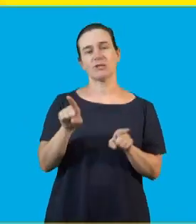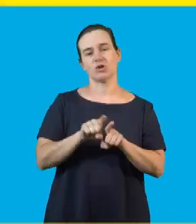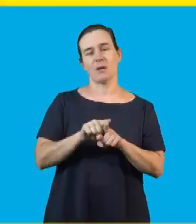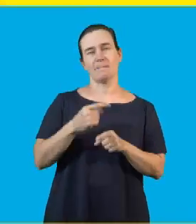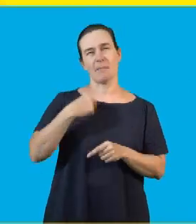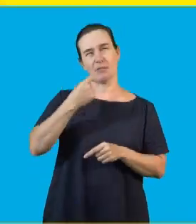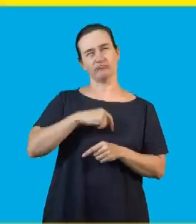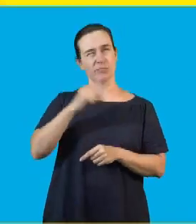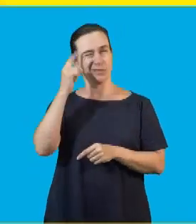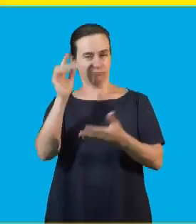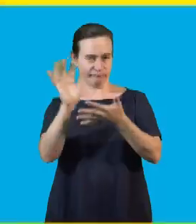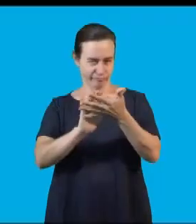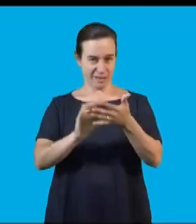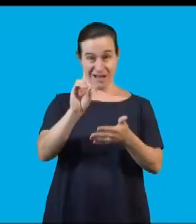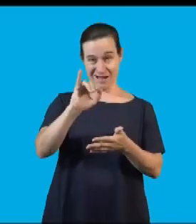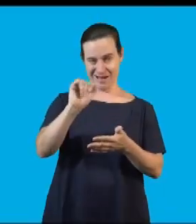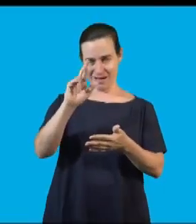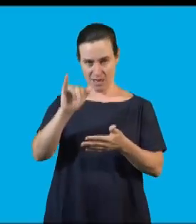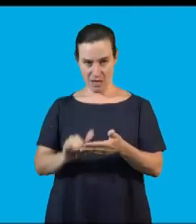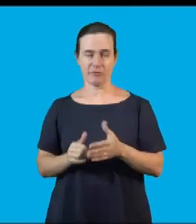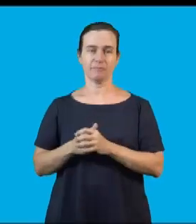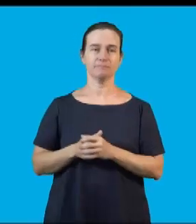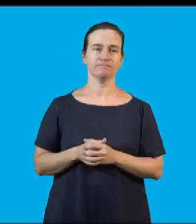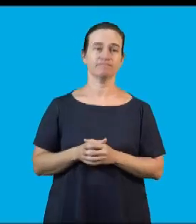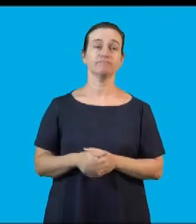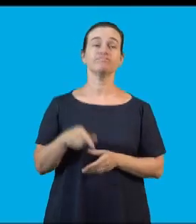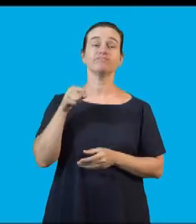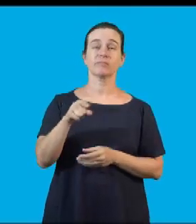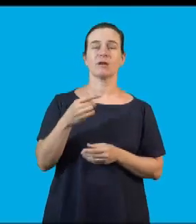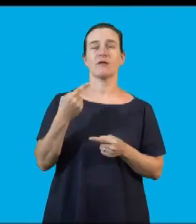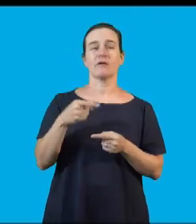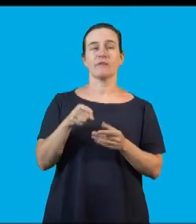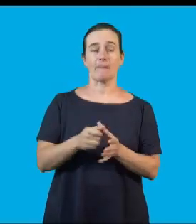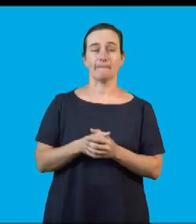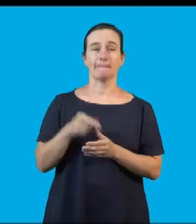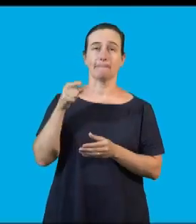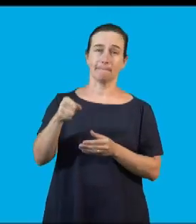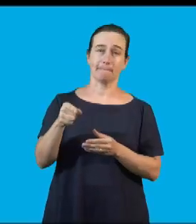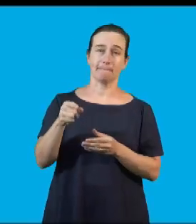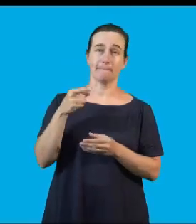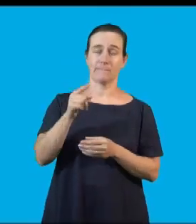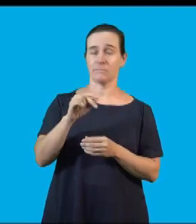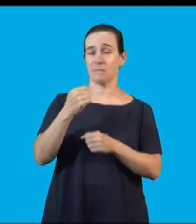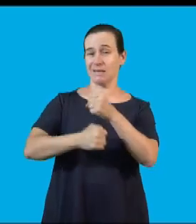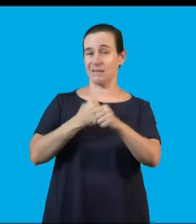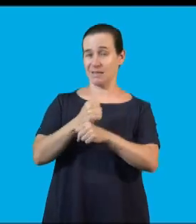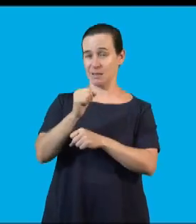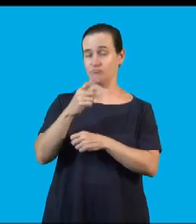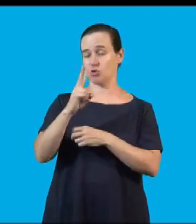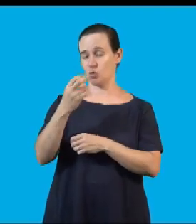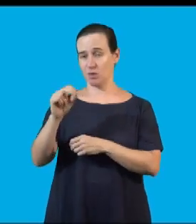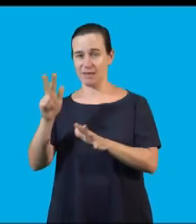the diary entry. This is from November 2018, question 3.2. And what sets this apart from the